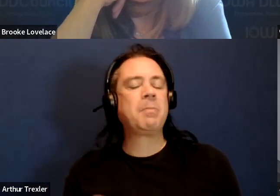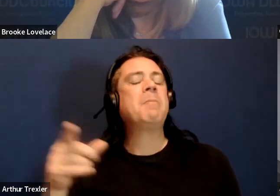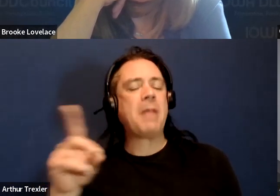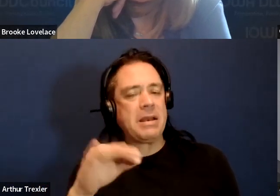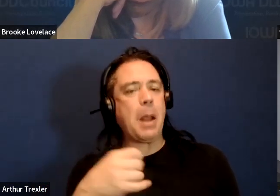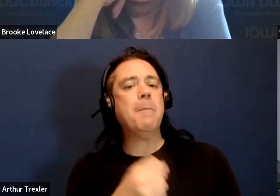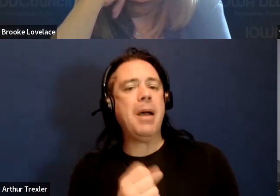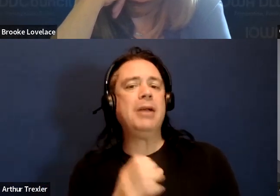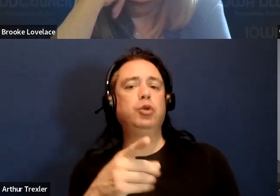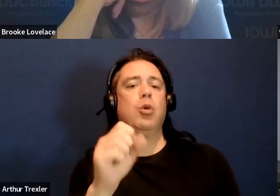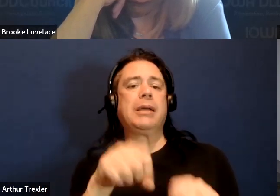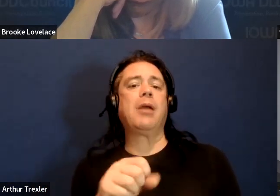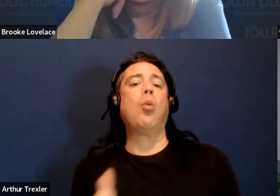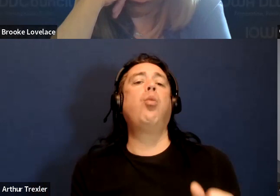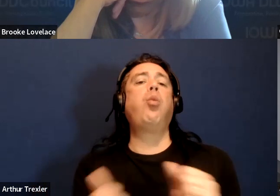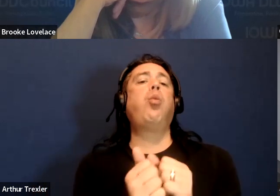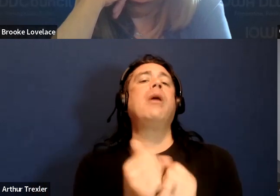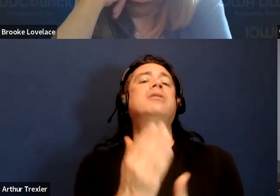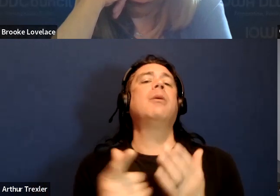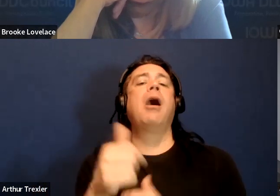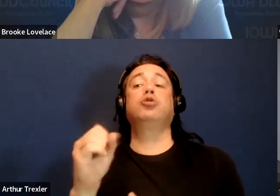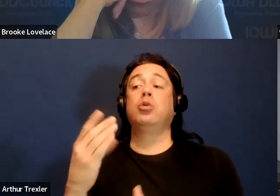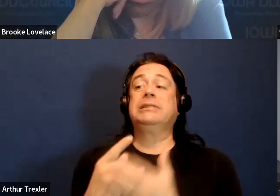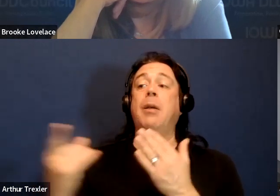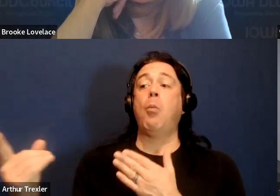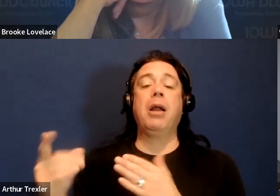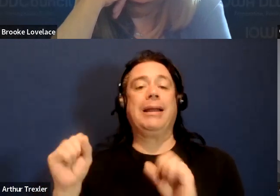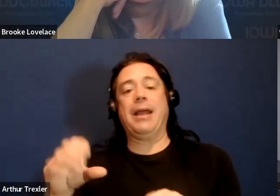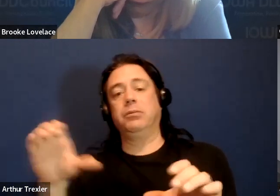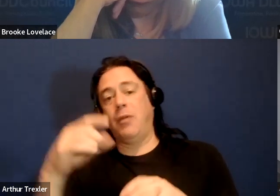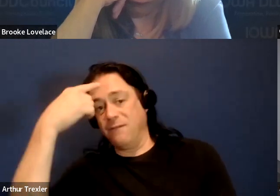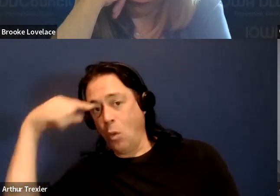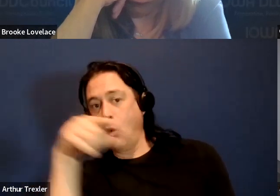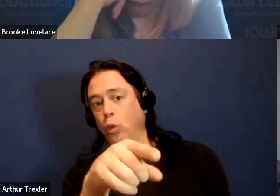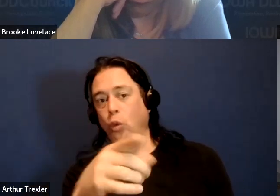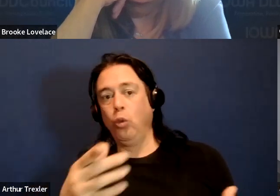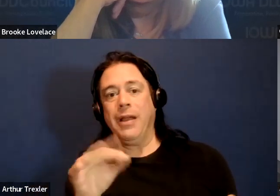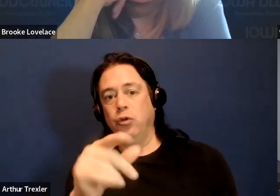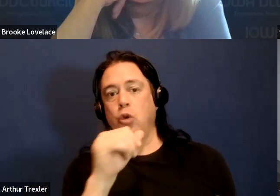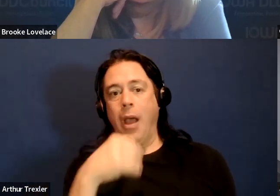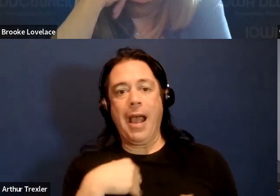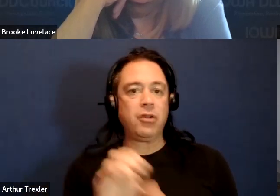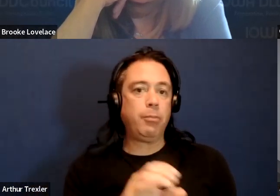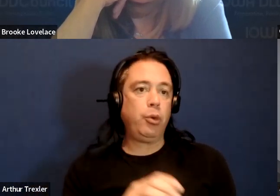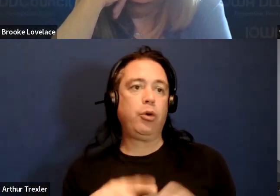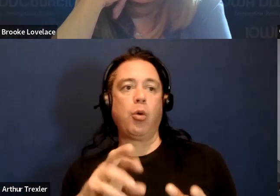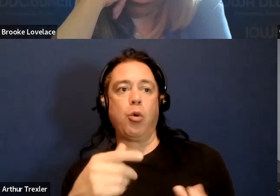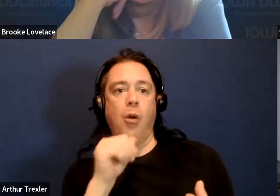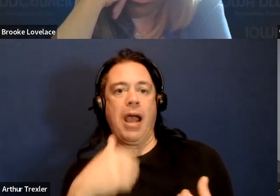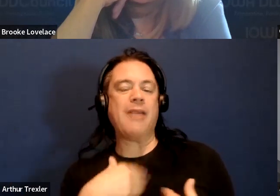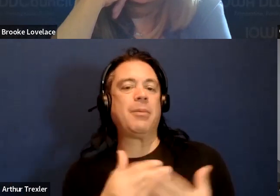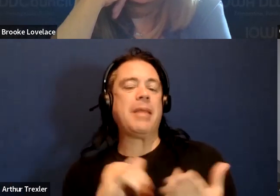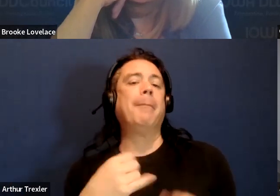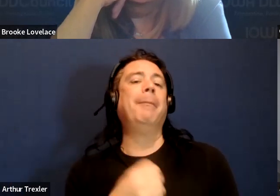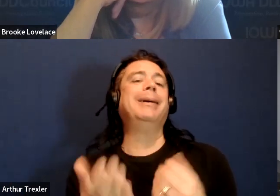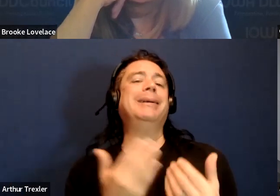it with somebody else, so somebody can do that on your behalf for you. If you don't have a computer or something that would make it